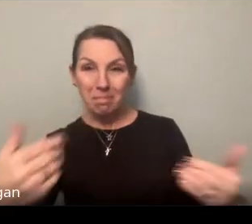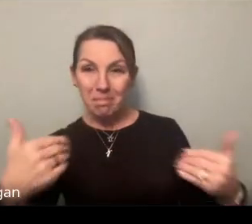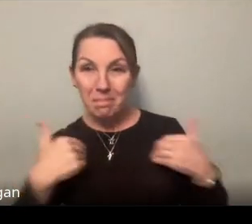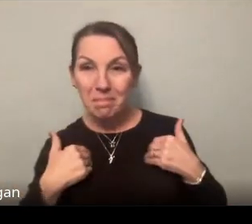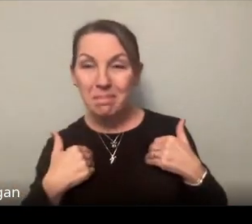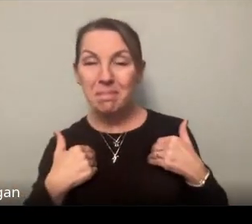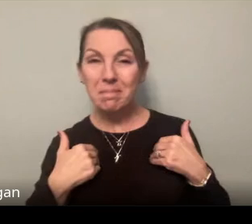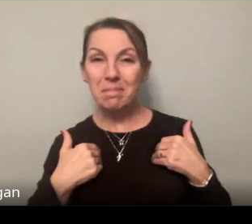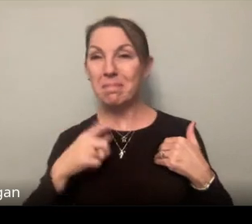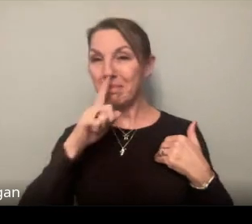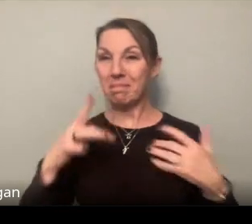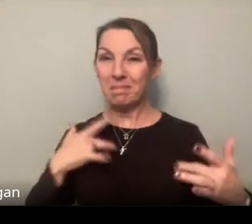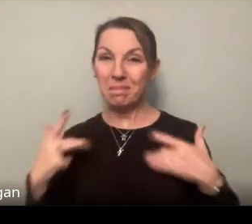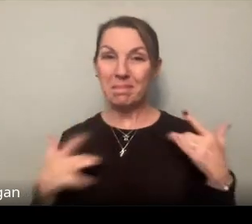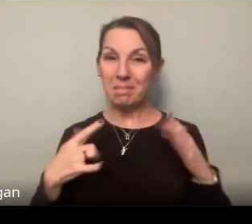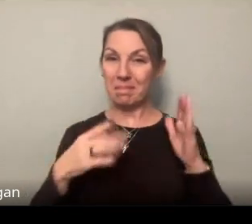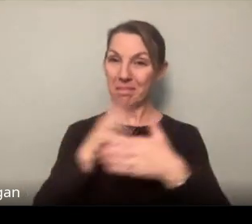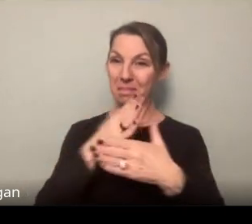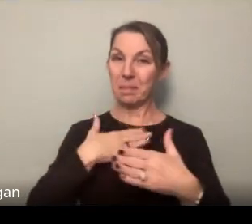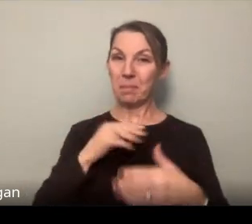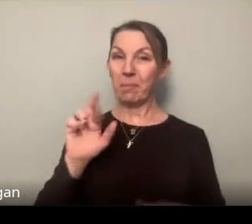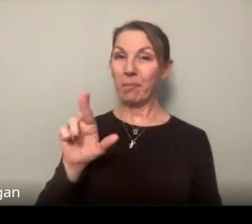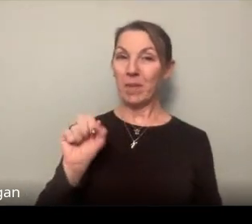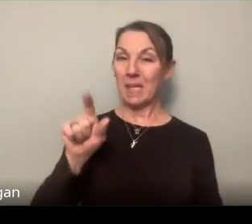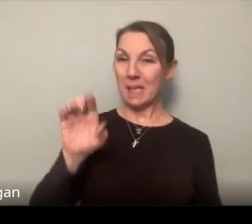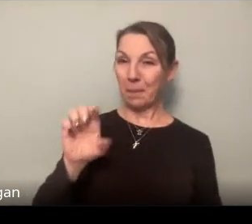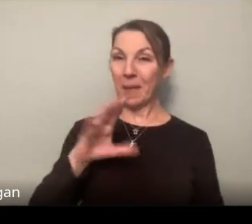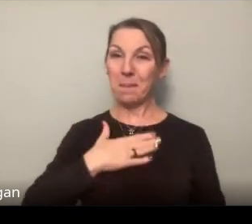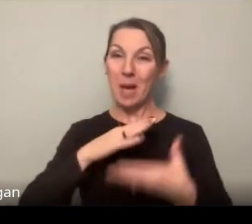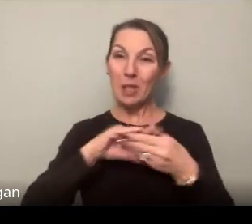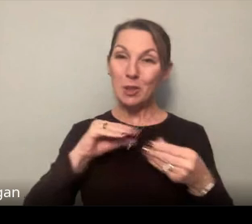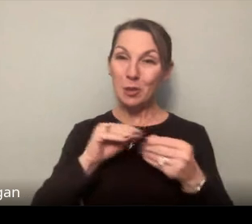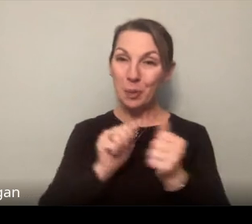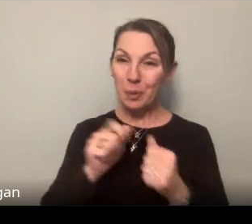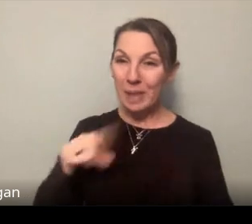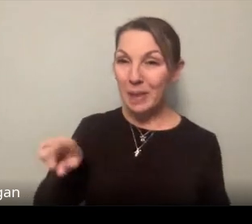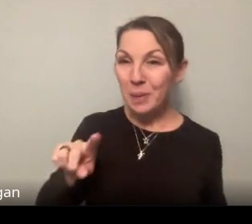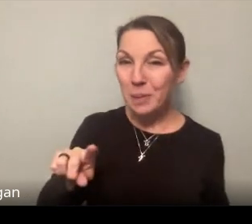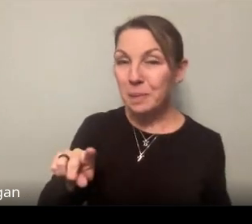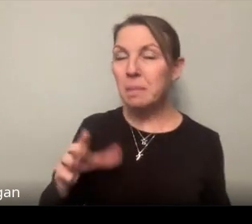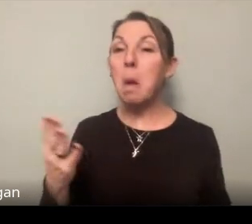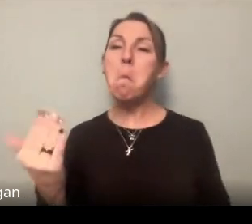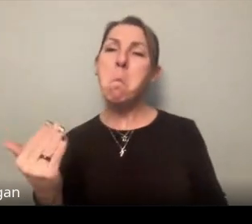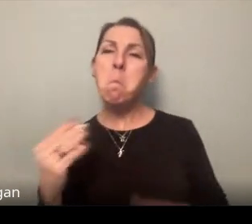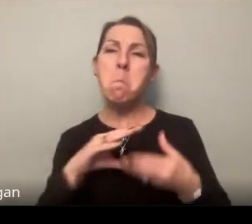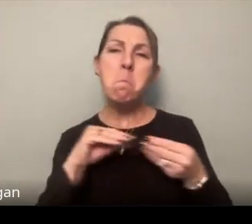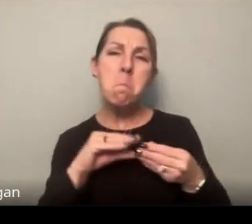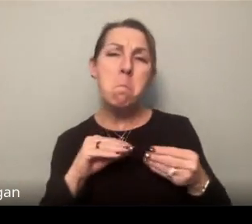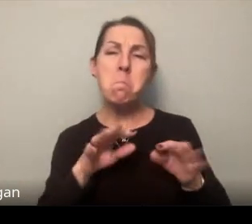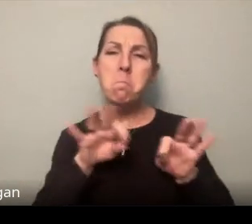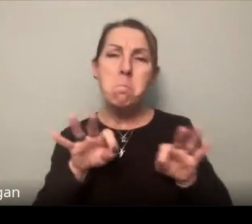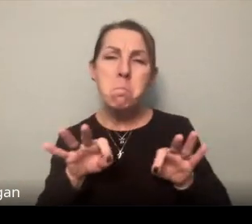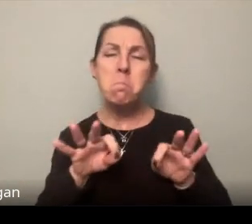having me here. I'm super excited to share my recipe and my story with you. Can you tell me a little bit about the recipe